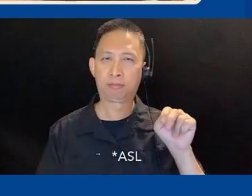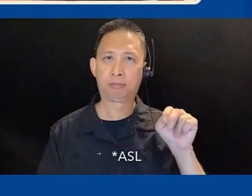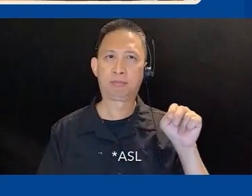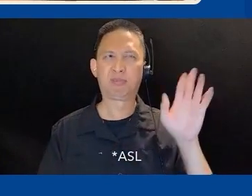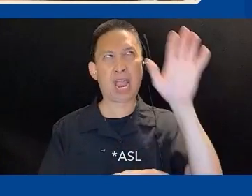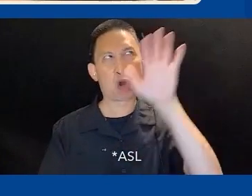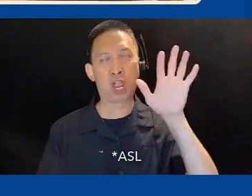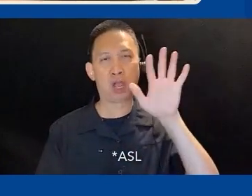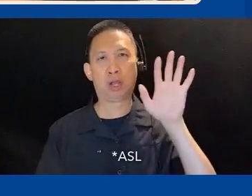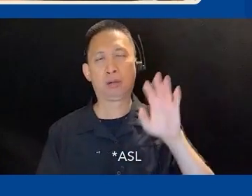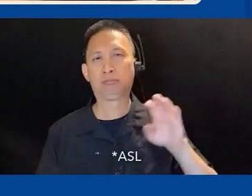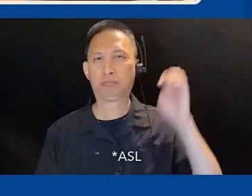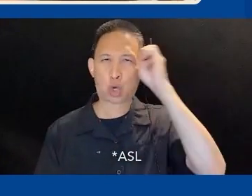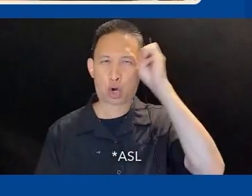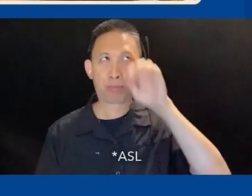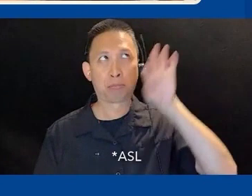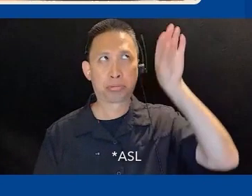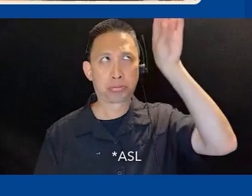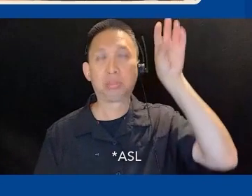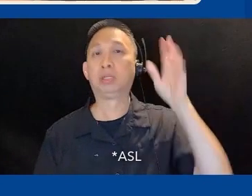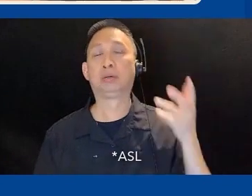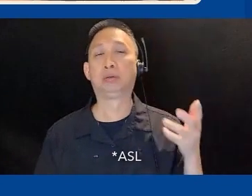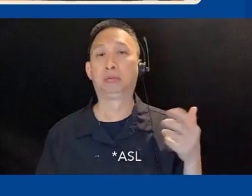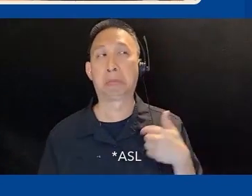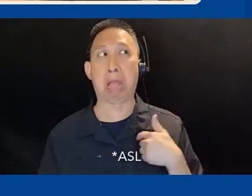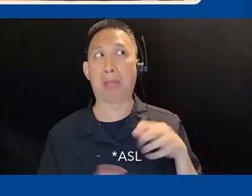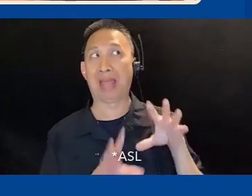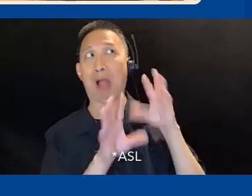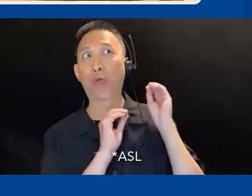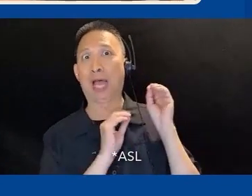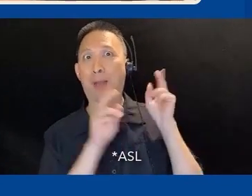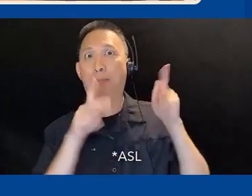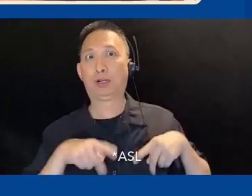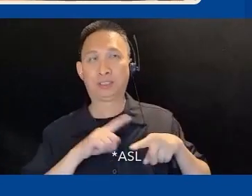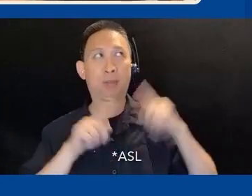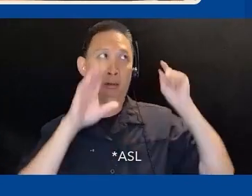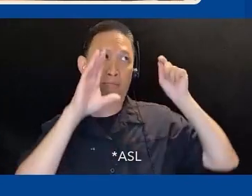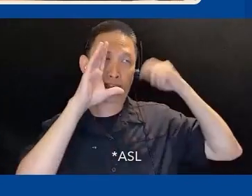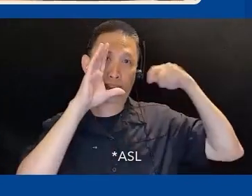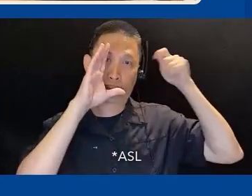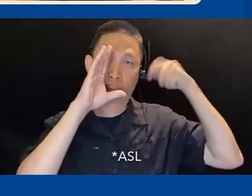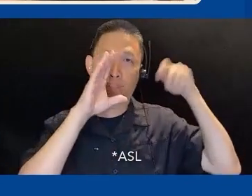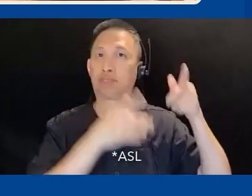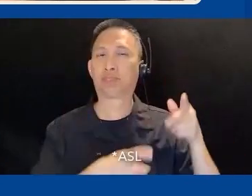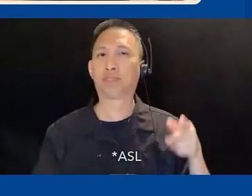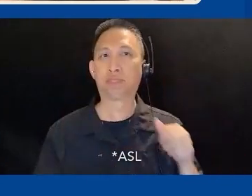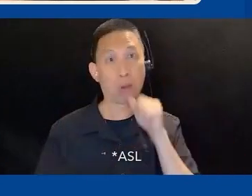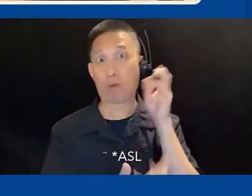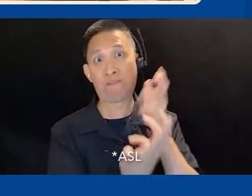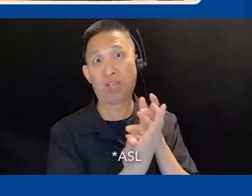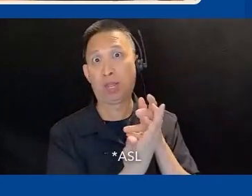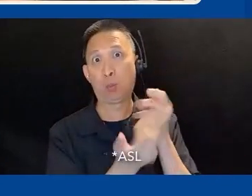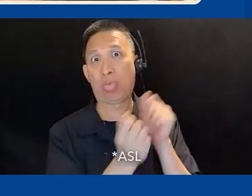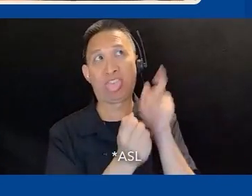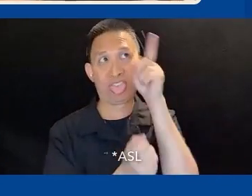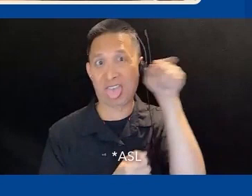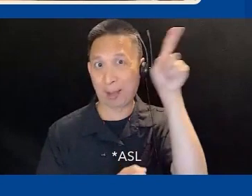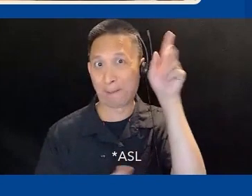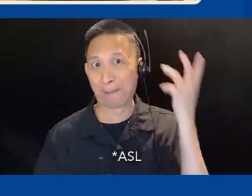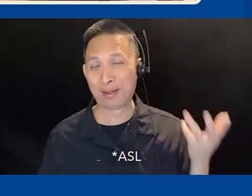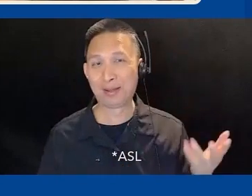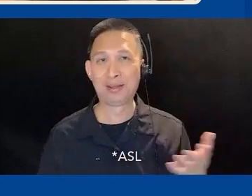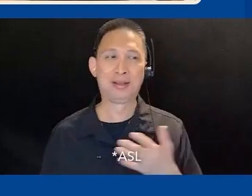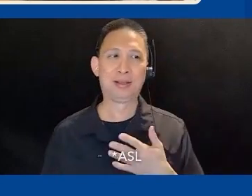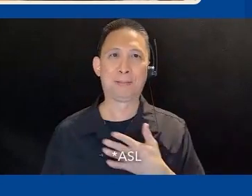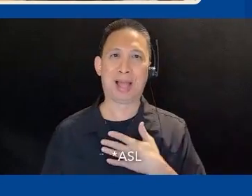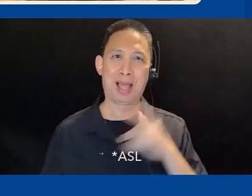community. And I'm a total outsider. I don't fit in. I am not, you know, my Muslimness only